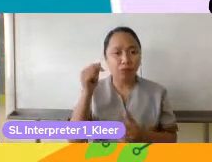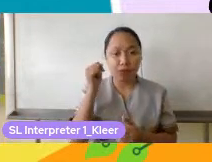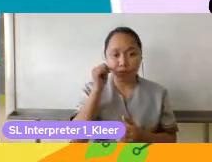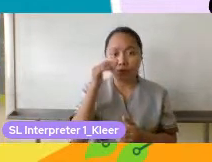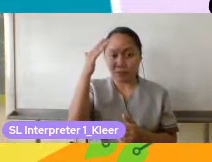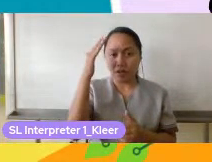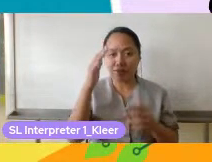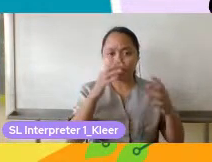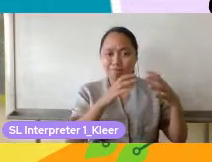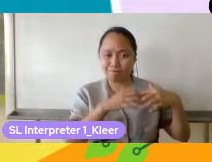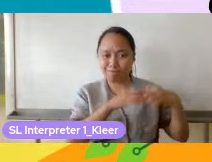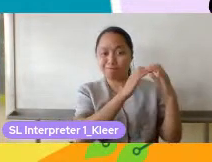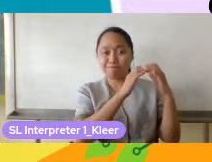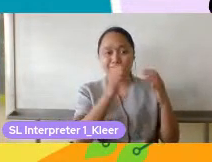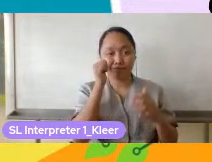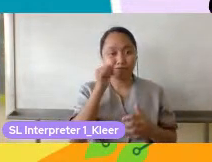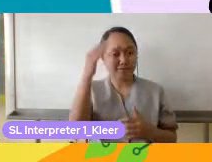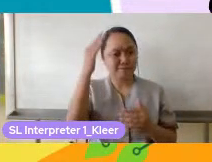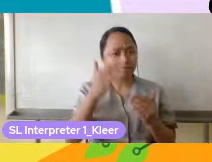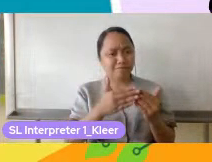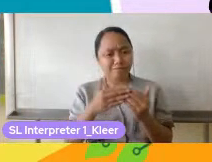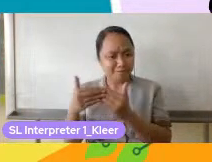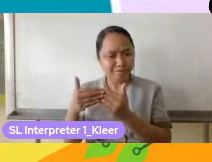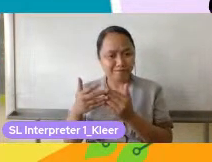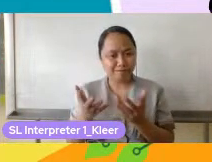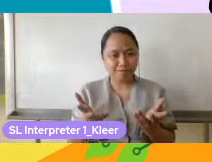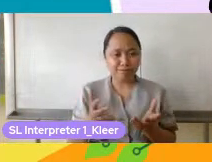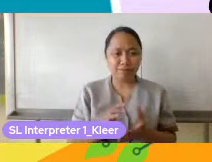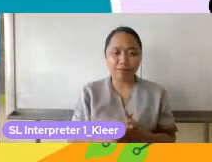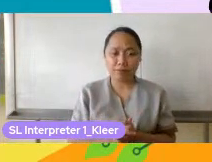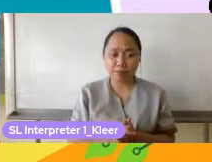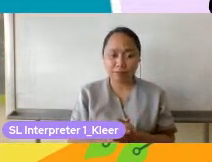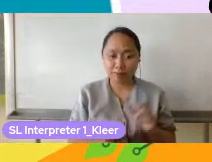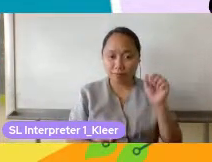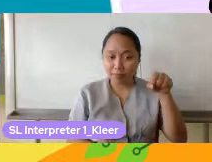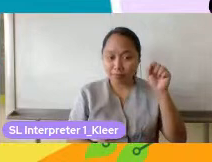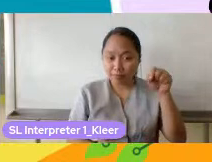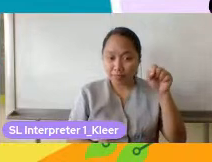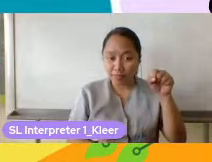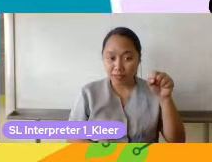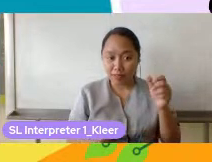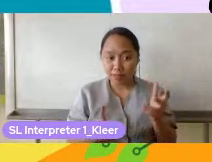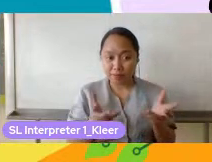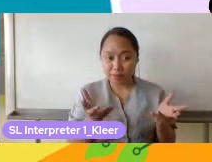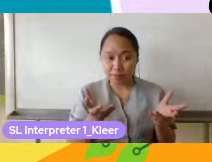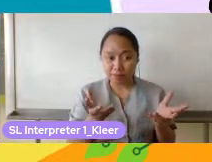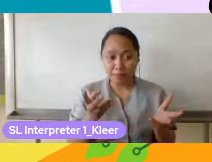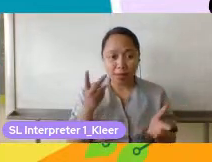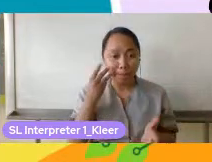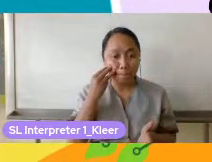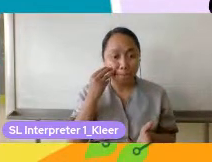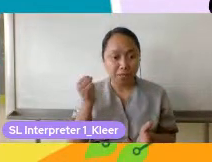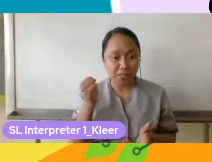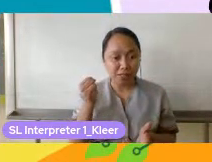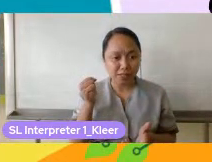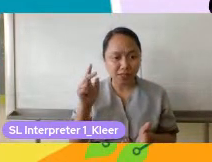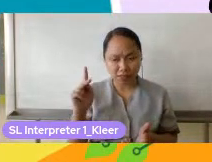Okay. So maybe Ms. Kat can answer this question.